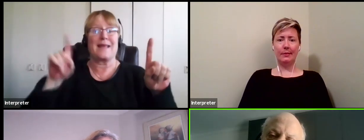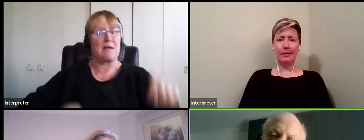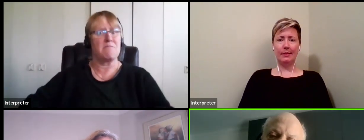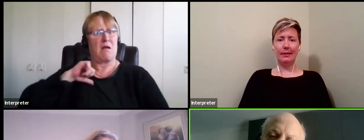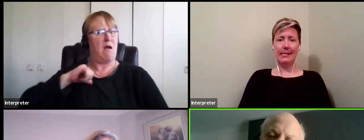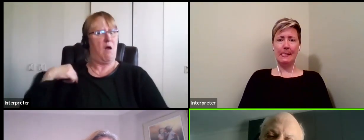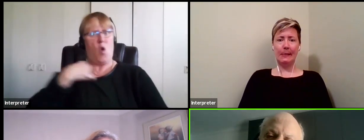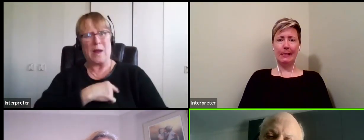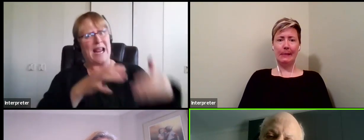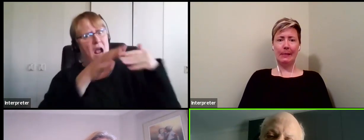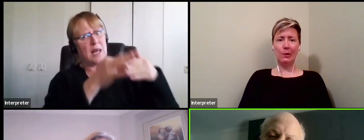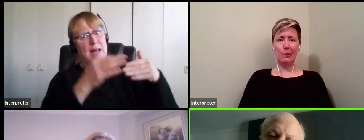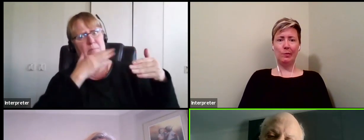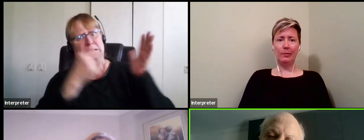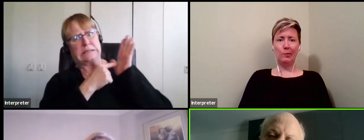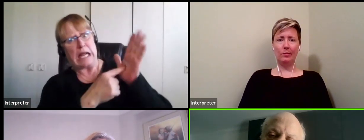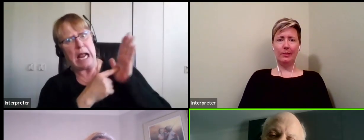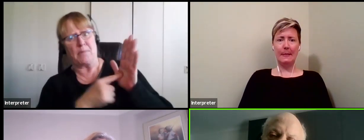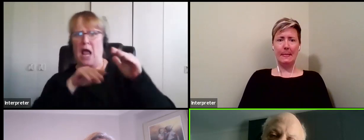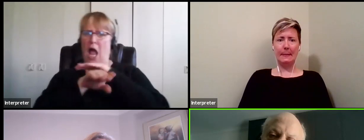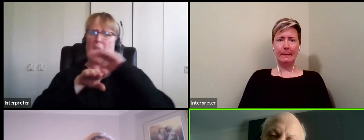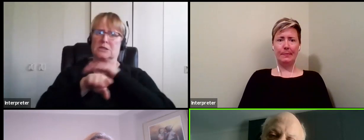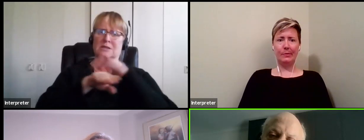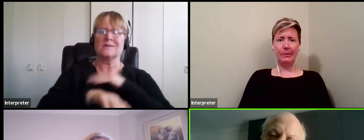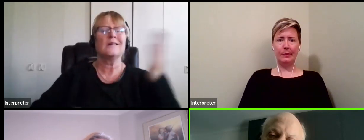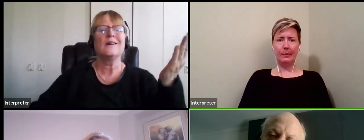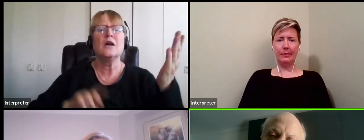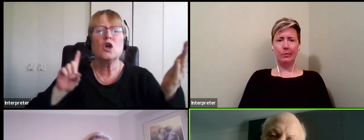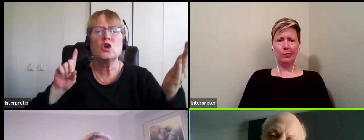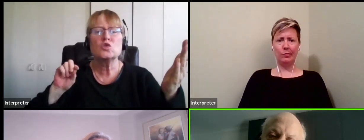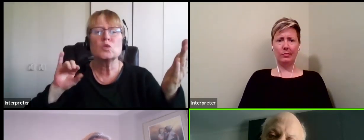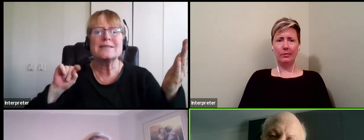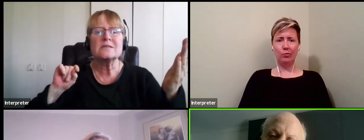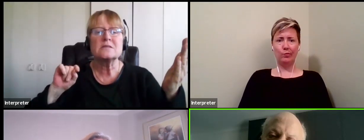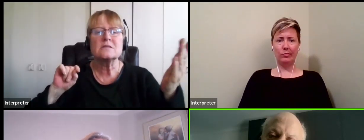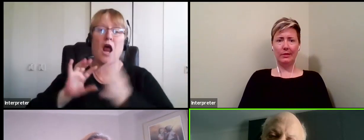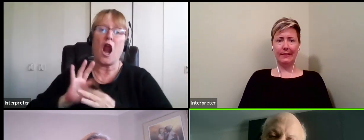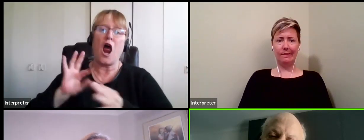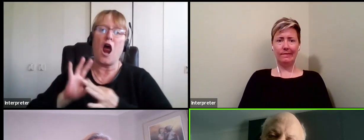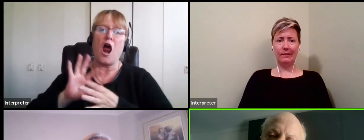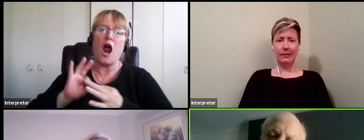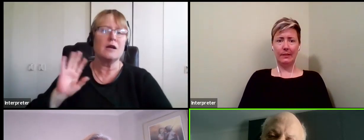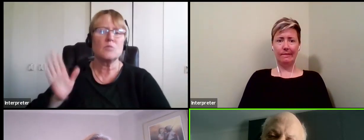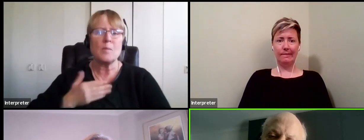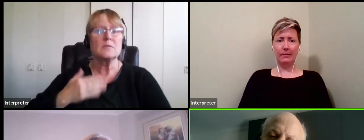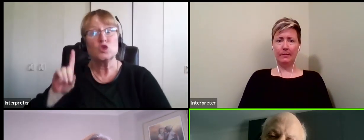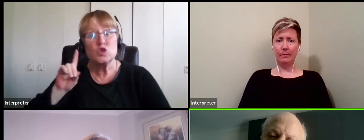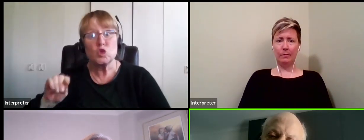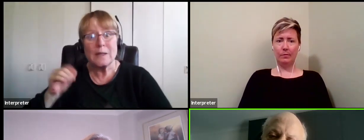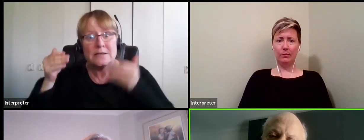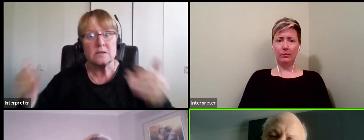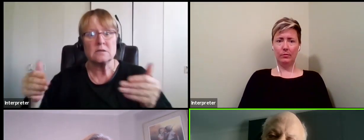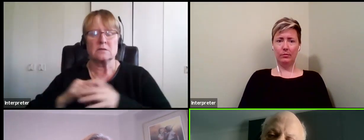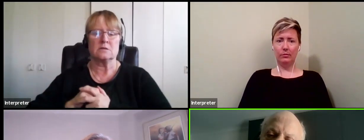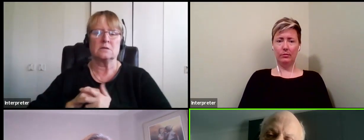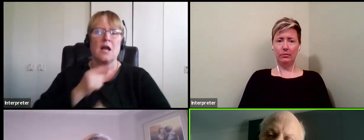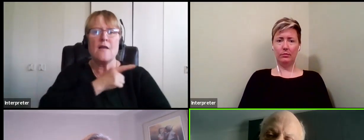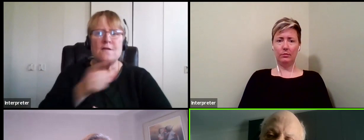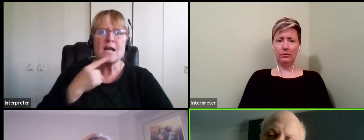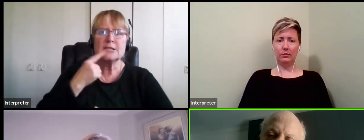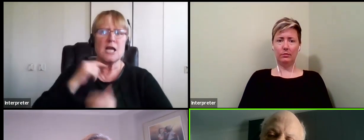by example on accessibility. Well, we need them to start doing that here, not just say it, but do it. They said they're taking an all of